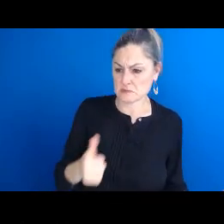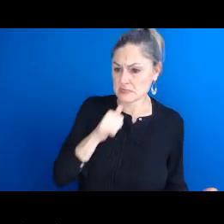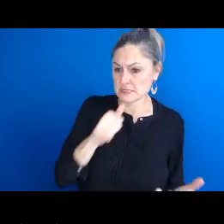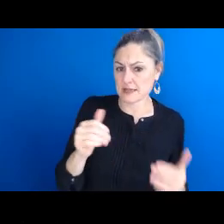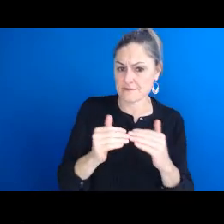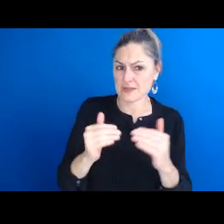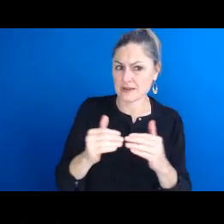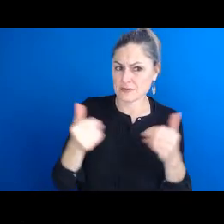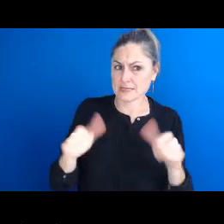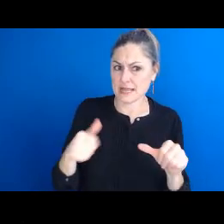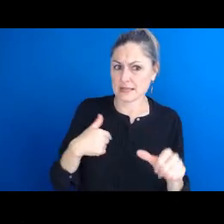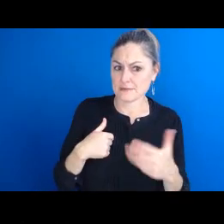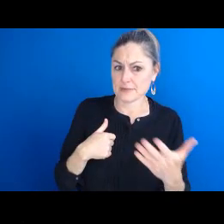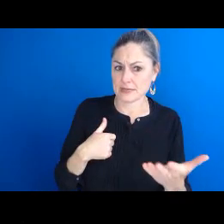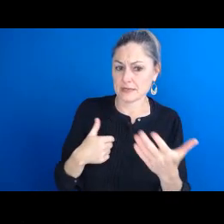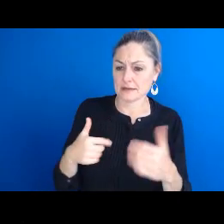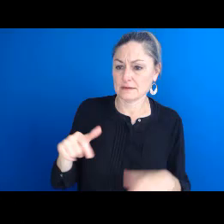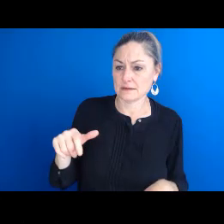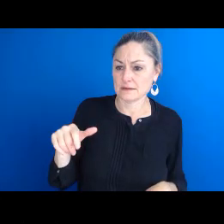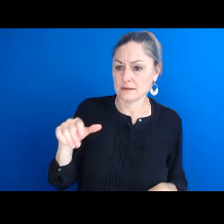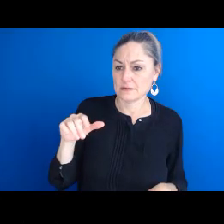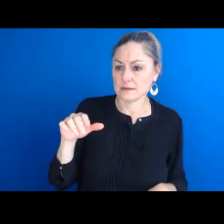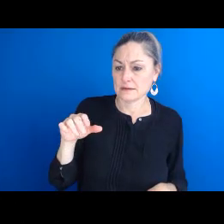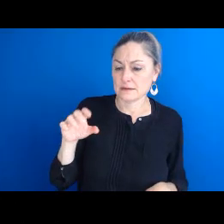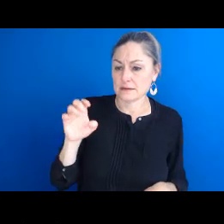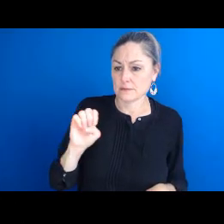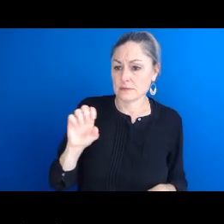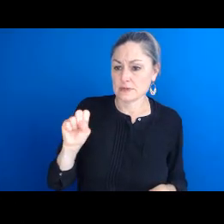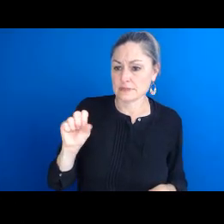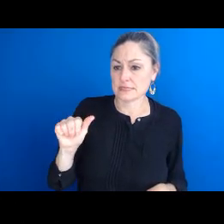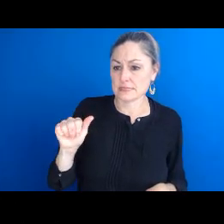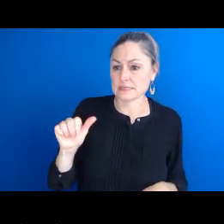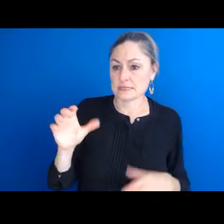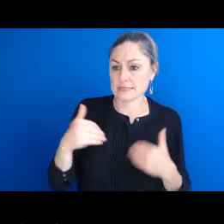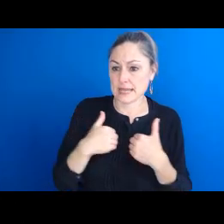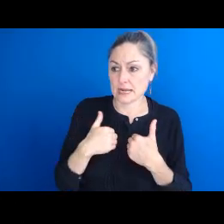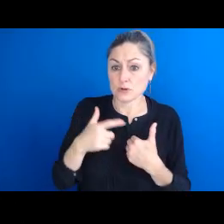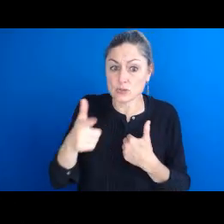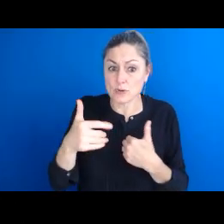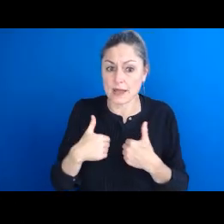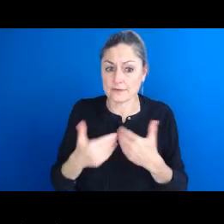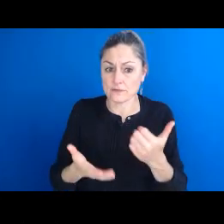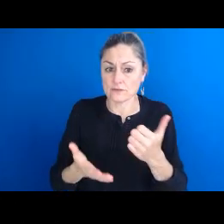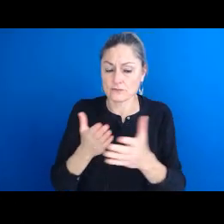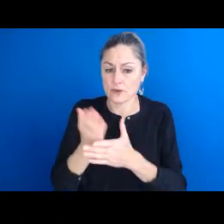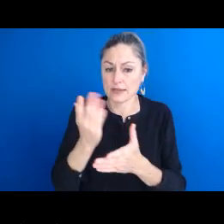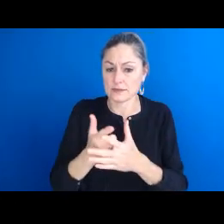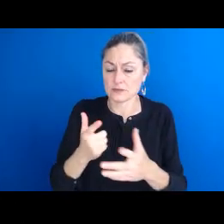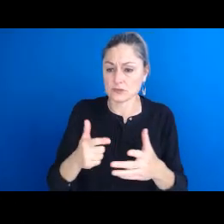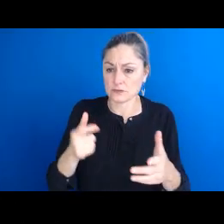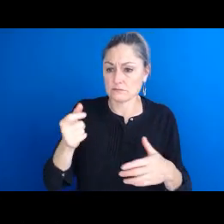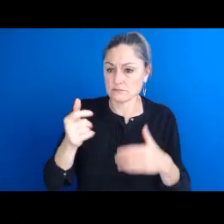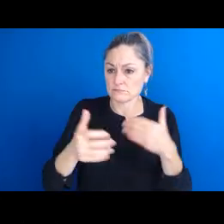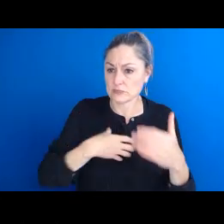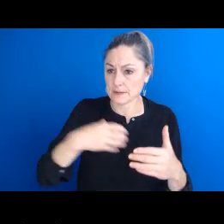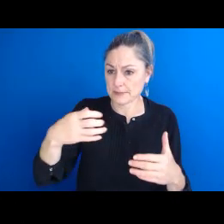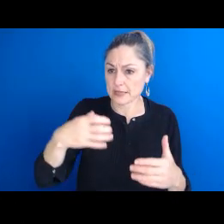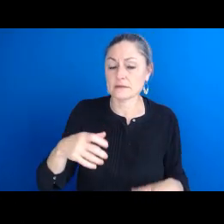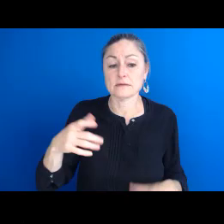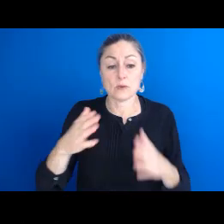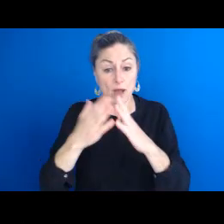assistance animal, they do have the right to file a complaint with our agency, and I want you to understand that process, and I want housing providers